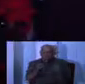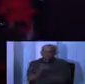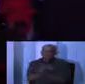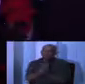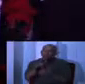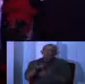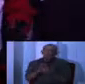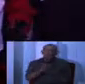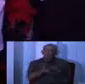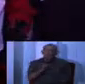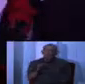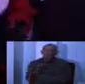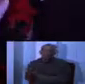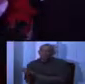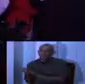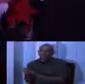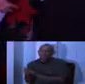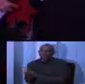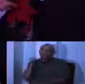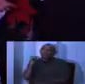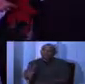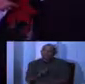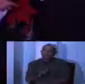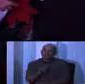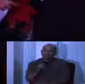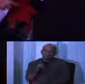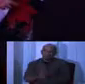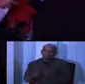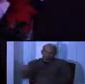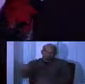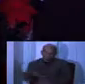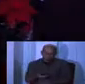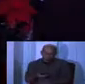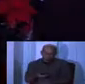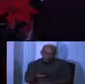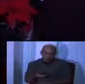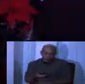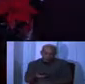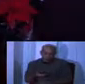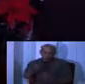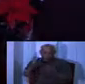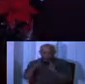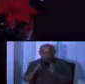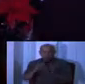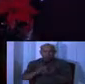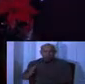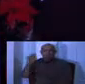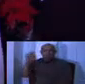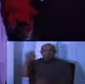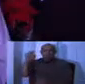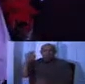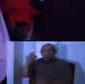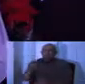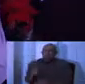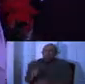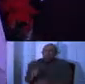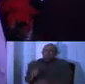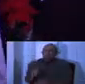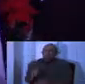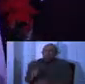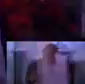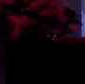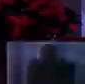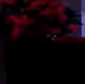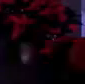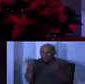Jesus be that which we welcome for the honor and glory of the one we celebrate this